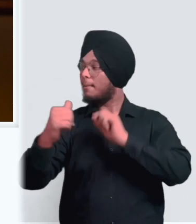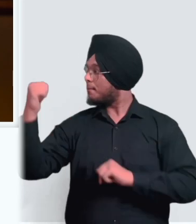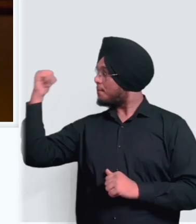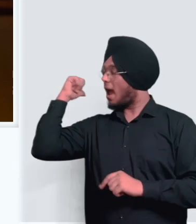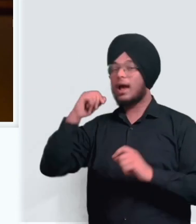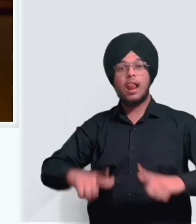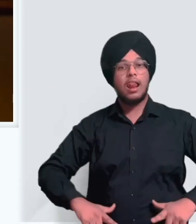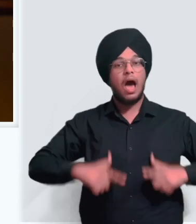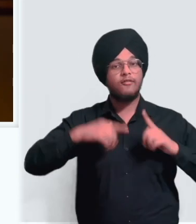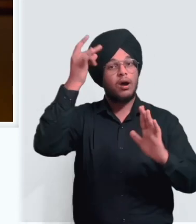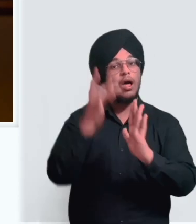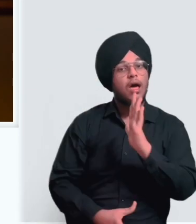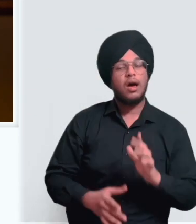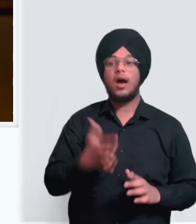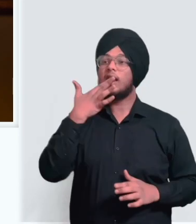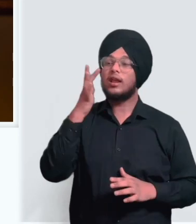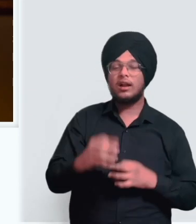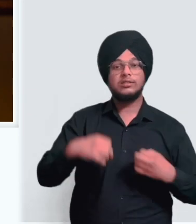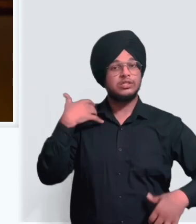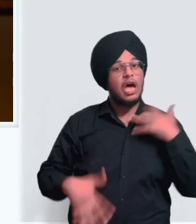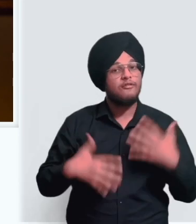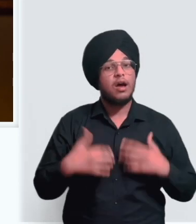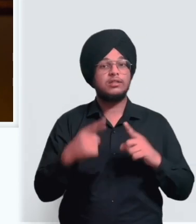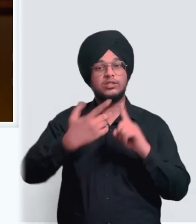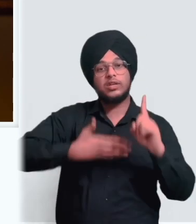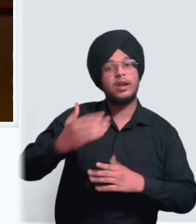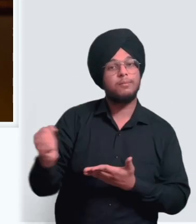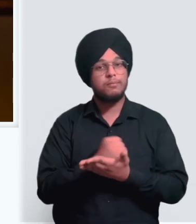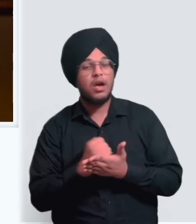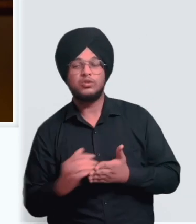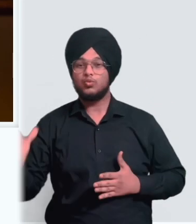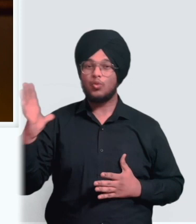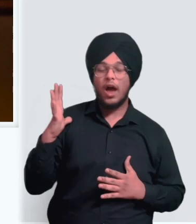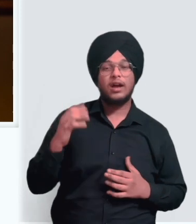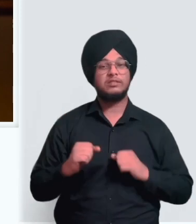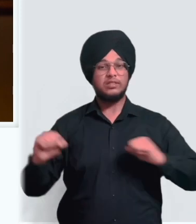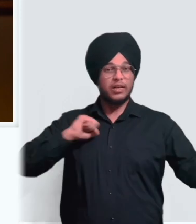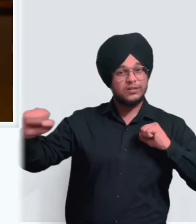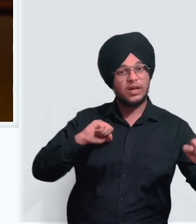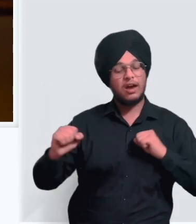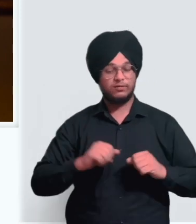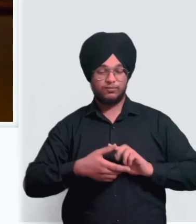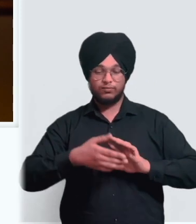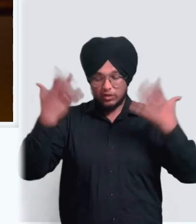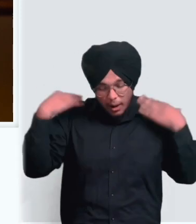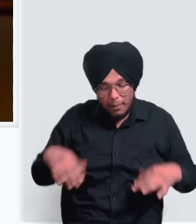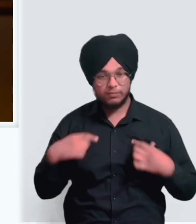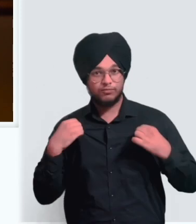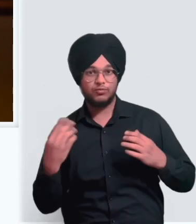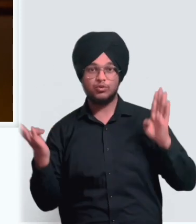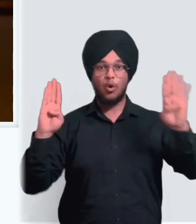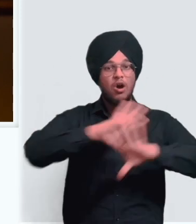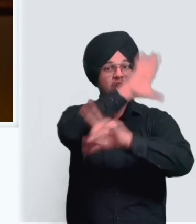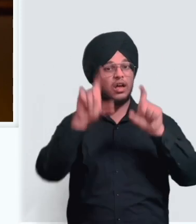dancers, the conditions and realities of backstage life. The training, rehearsing, waiting, stretching, adjusting of costumes,